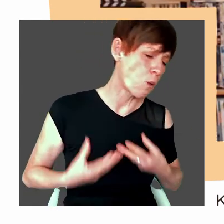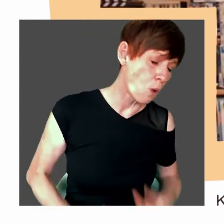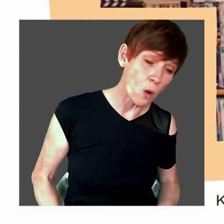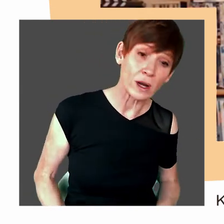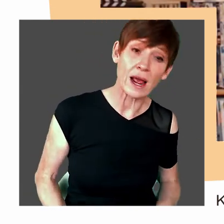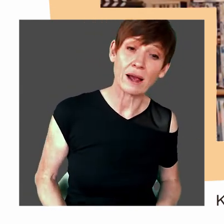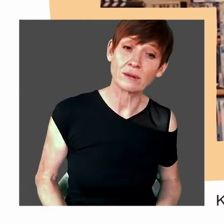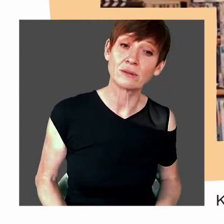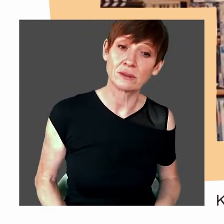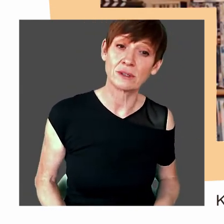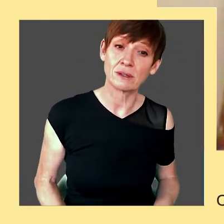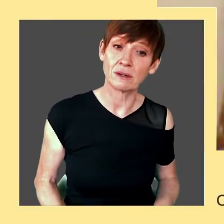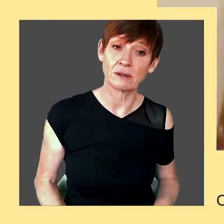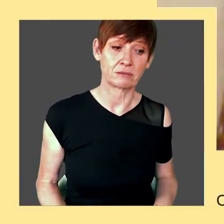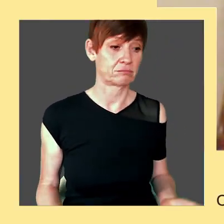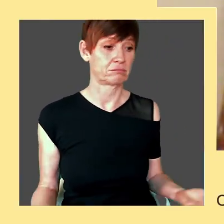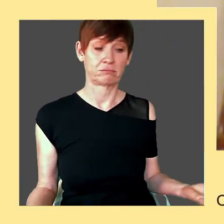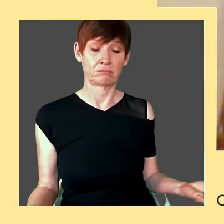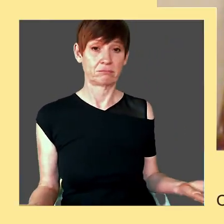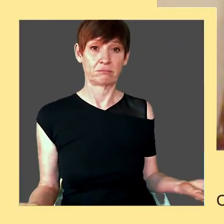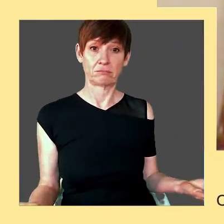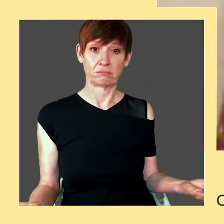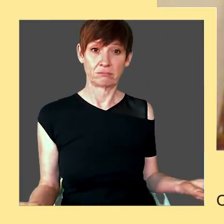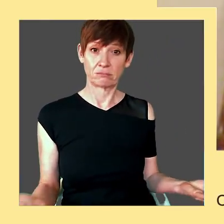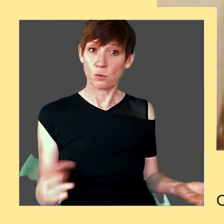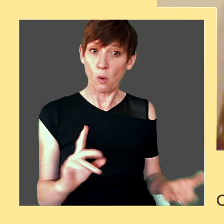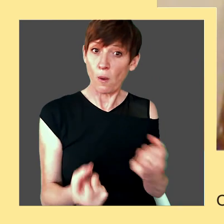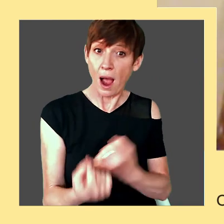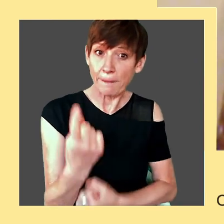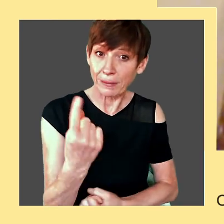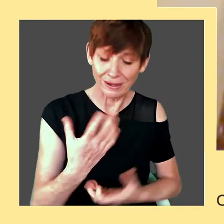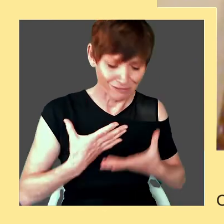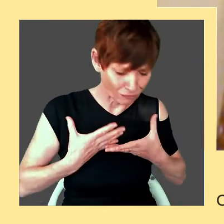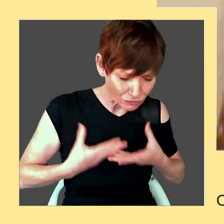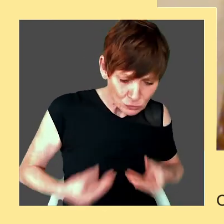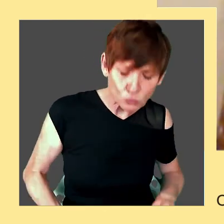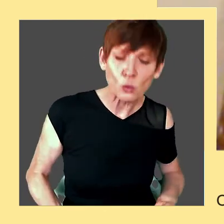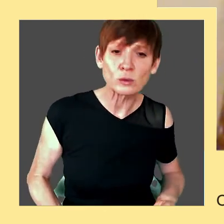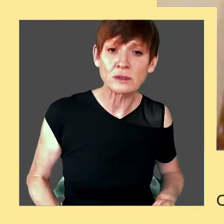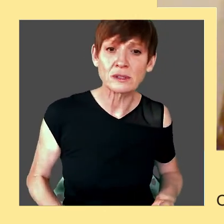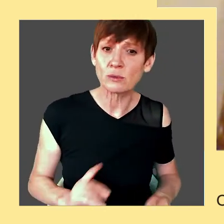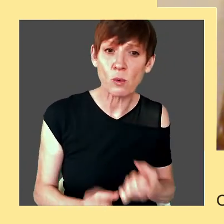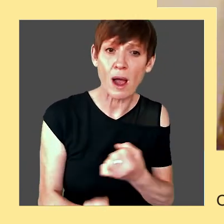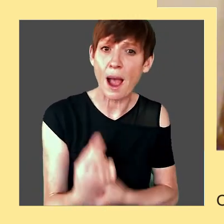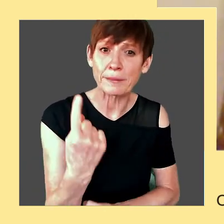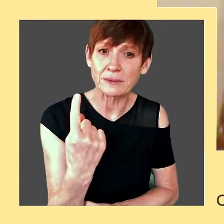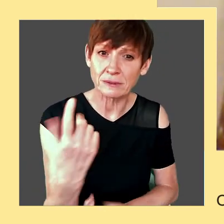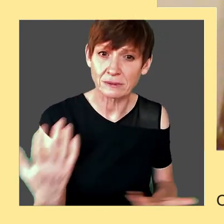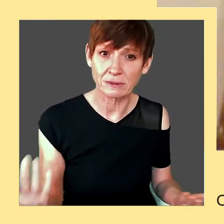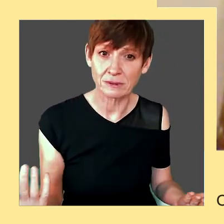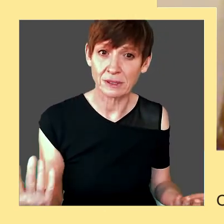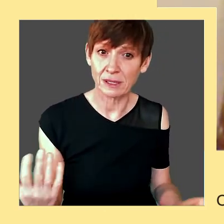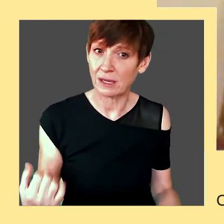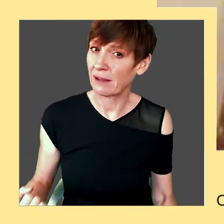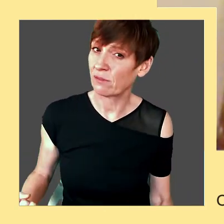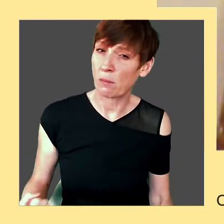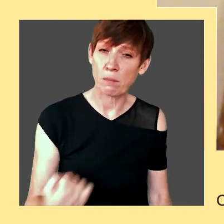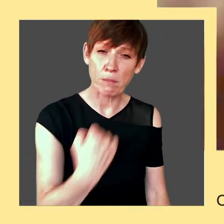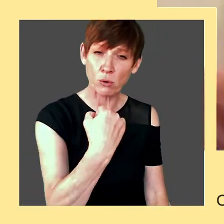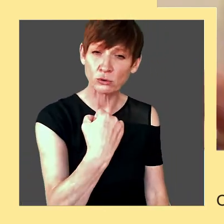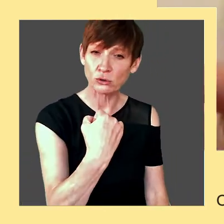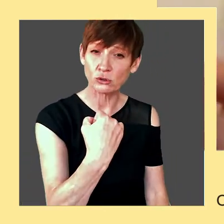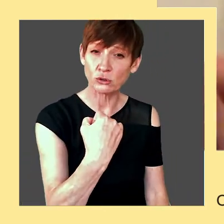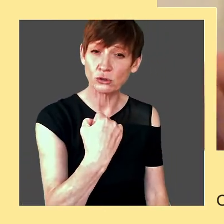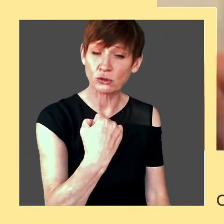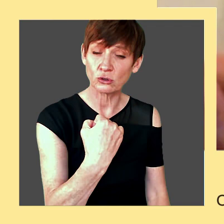exhausted, what gonna be happen if you get exhausted, if the punch come to your face and you be